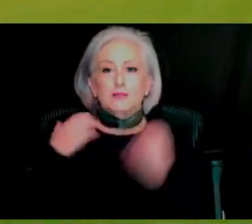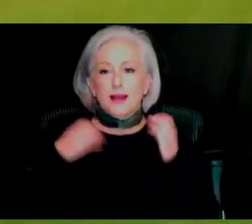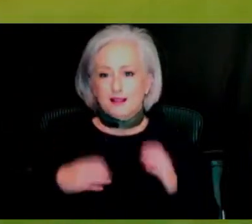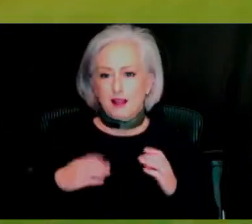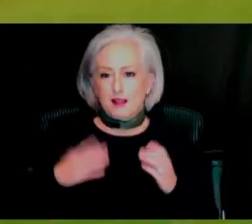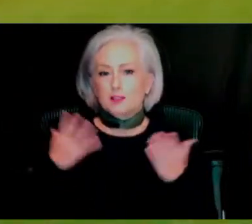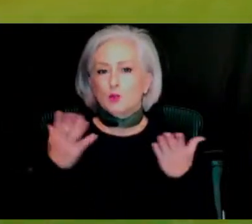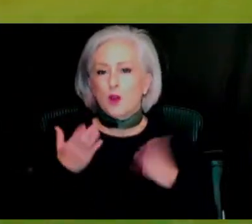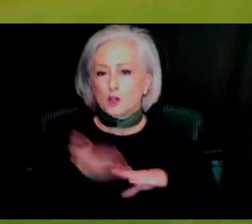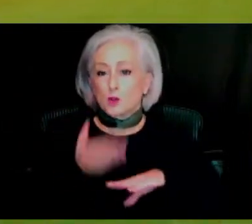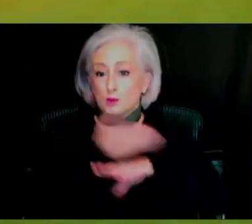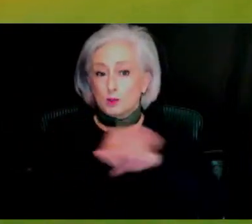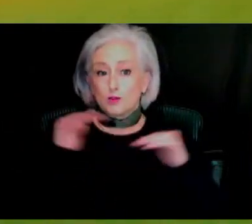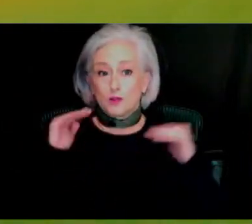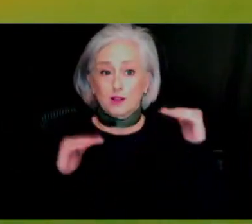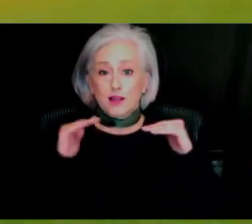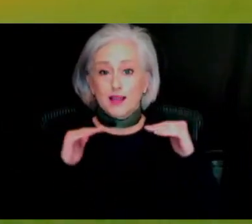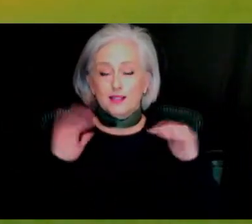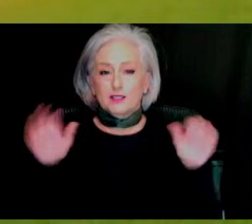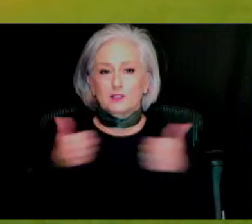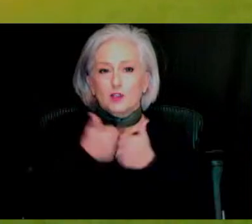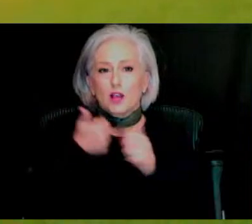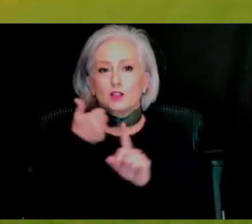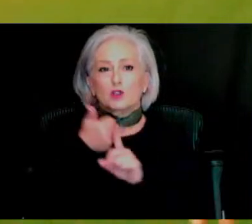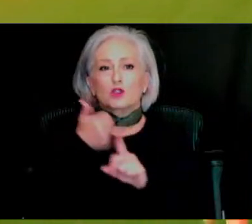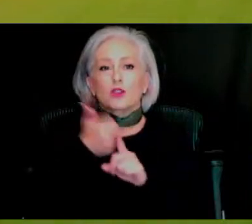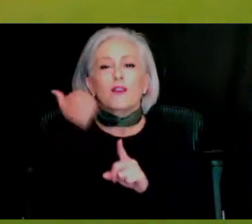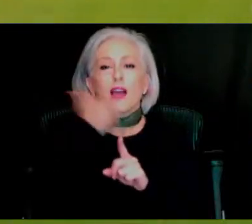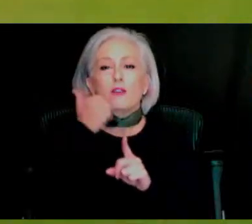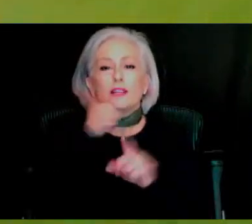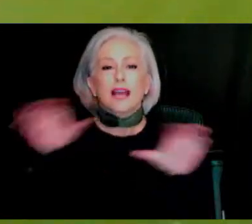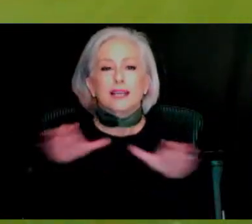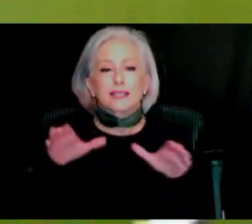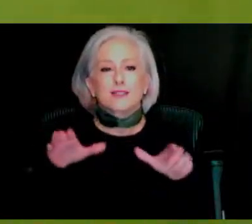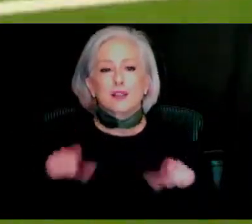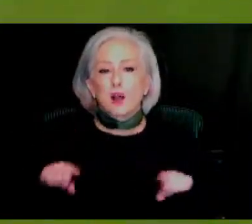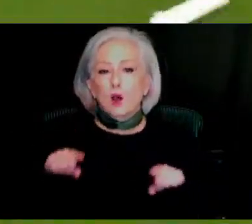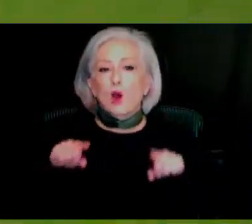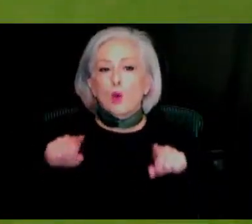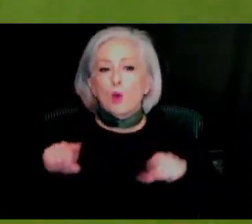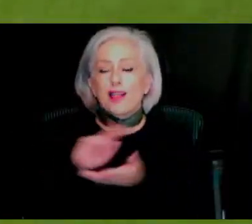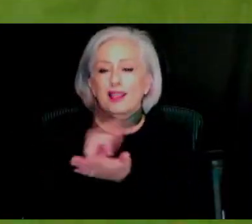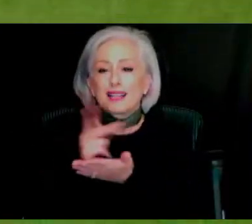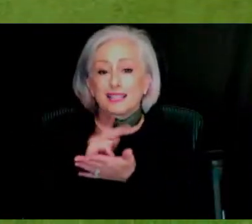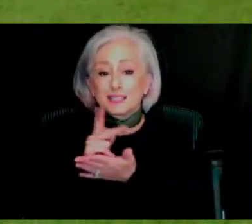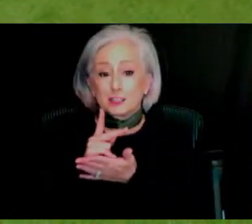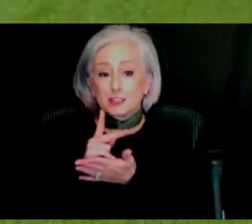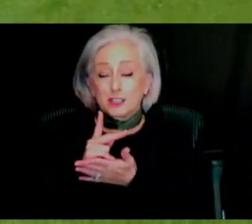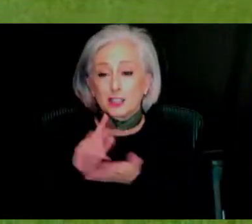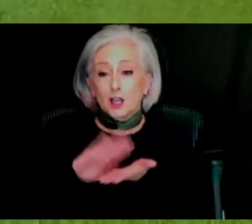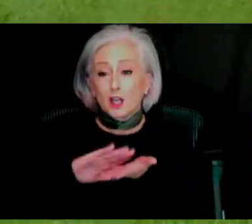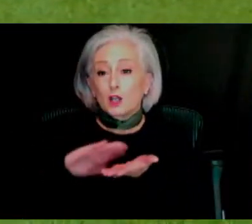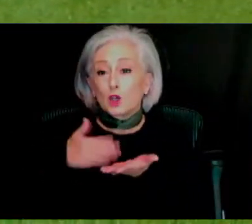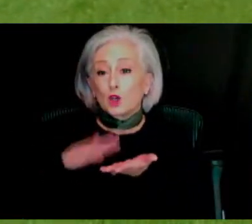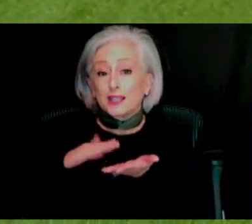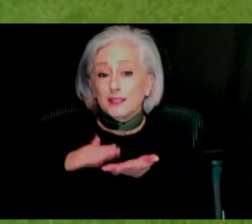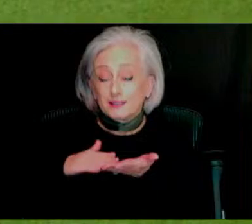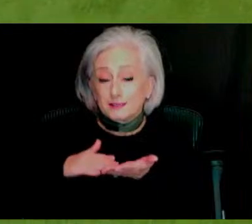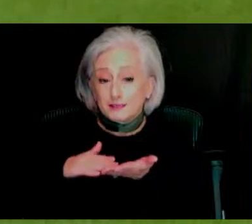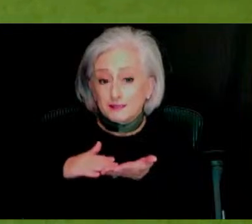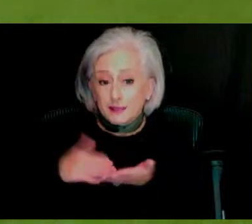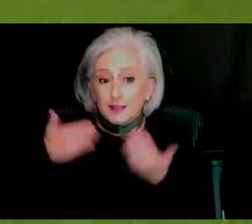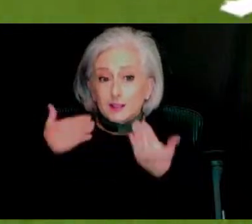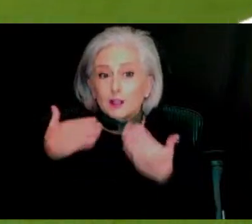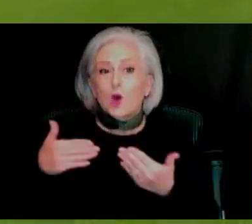to challenge yourself in daily activities. So when you're in the kitchen cooking, just stand on one leg and do what you're doing, or filling your glass of